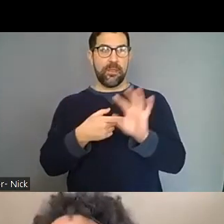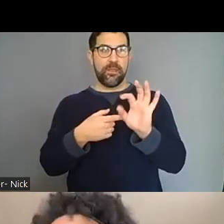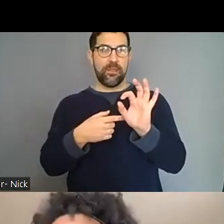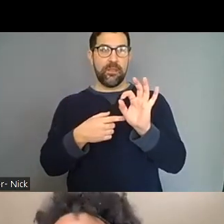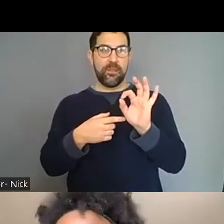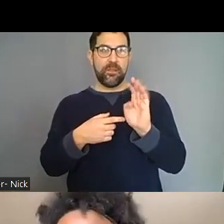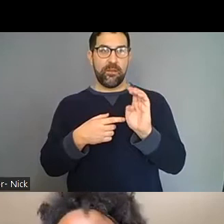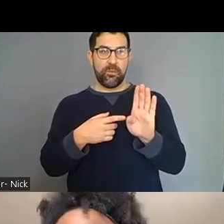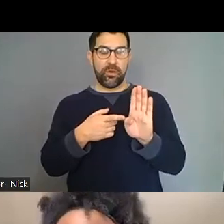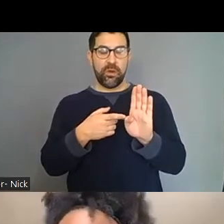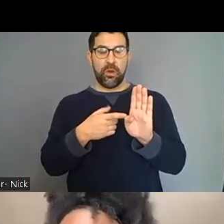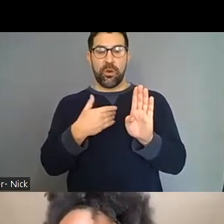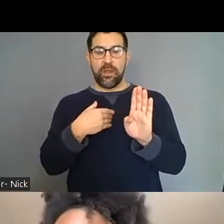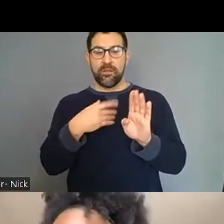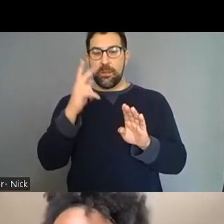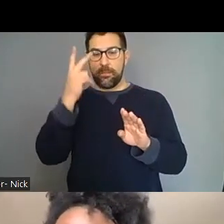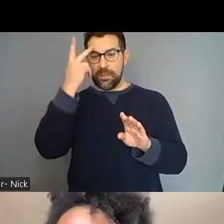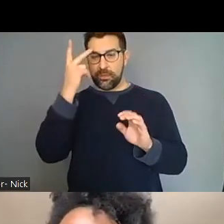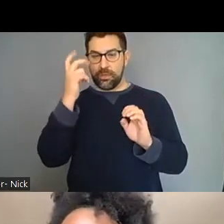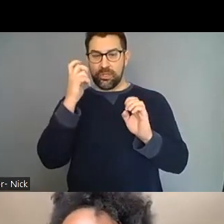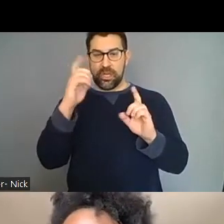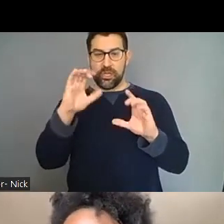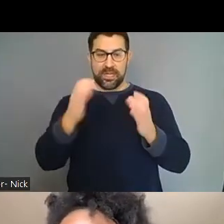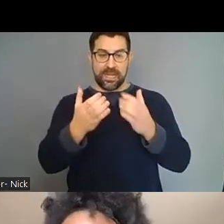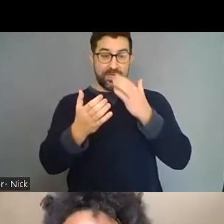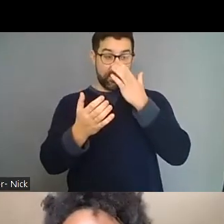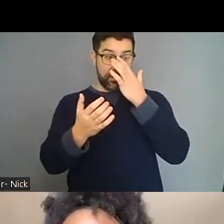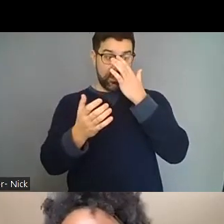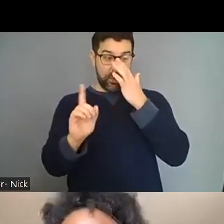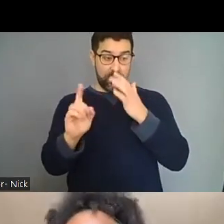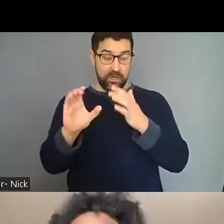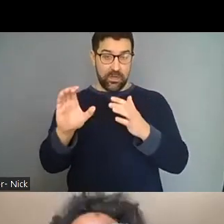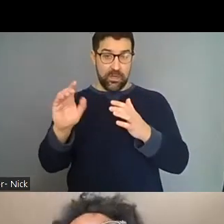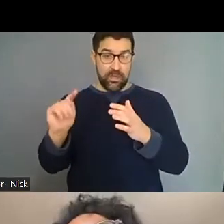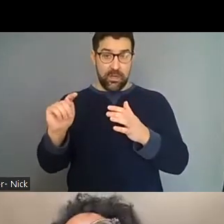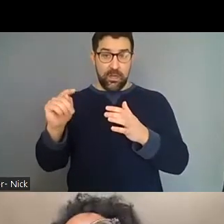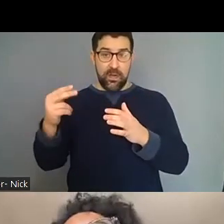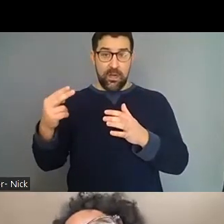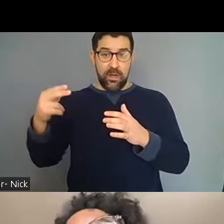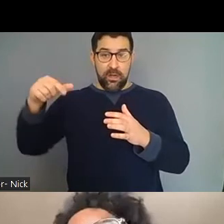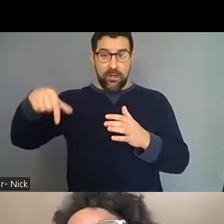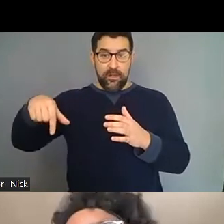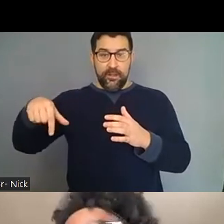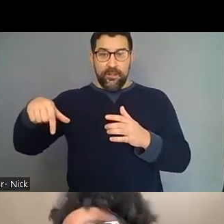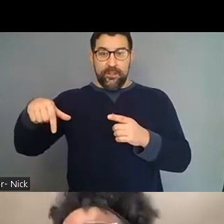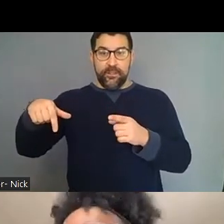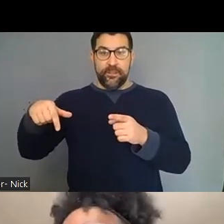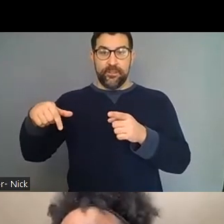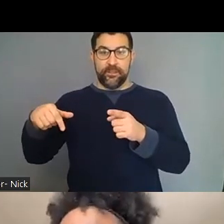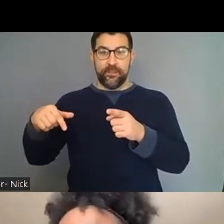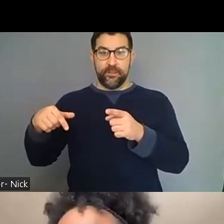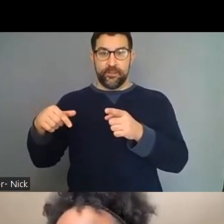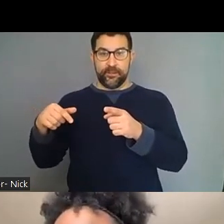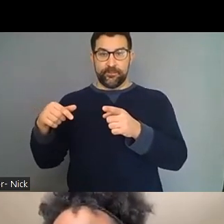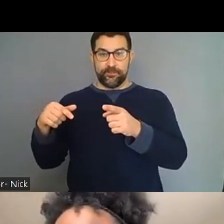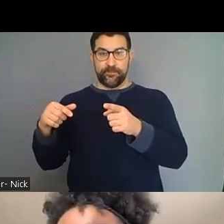holding political education classes at CTU headquarters. And we'll basically be doing